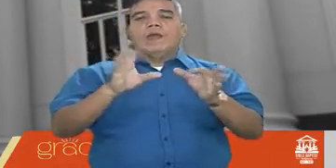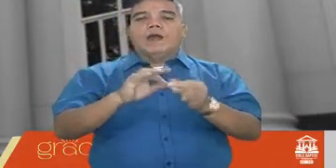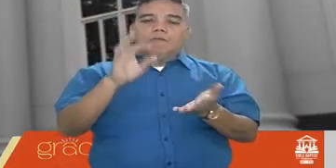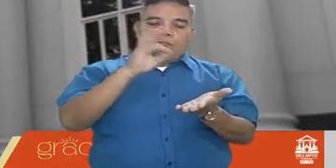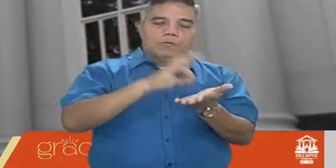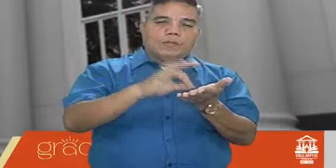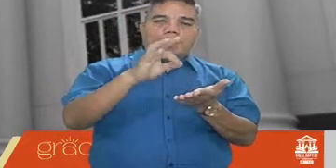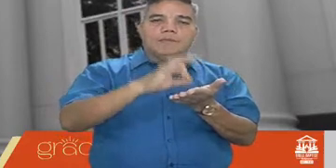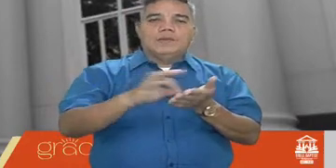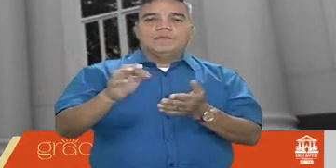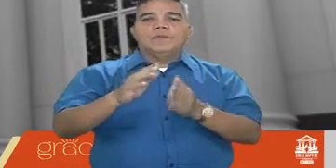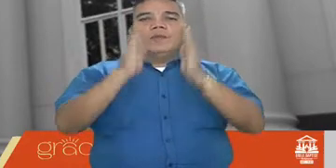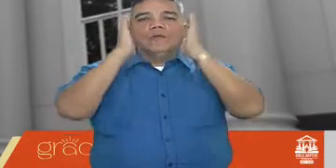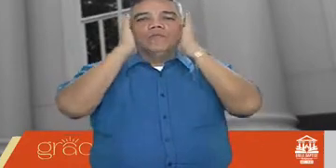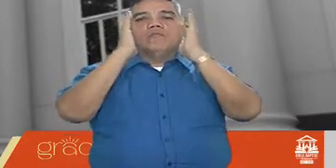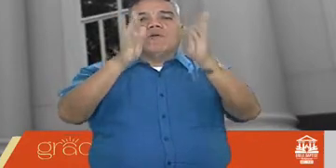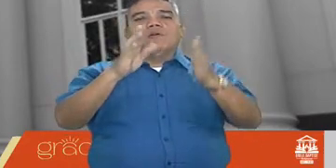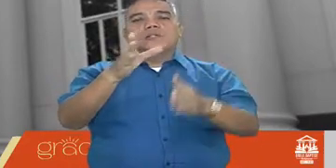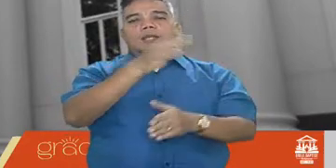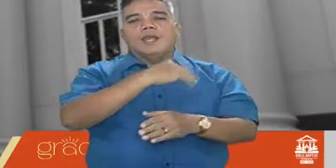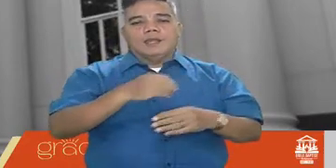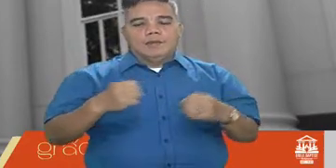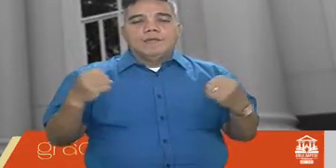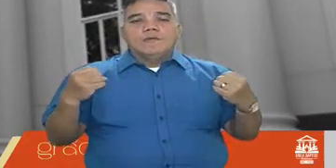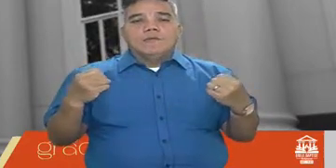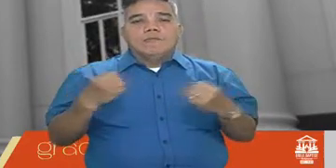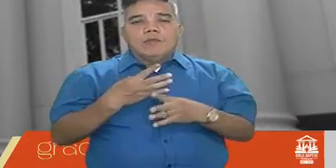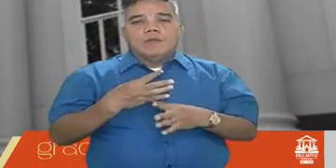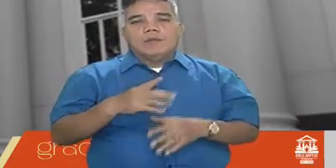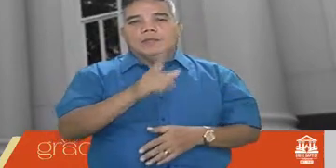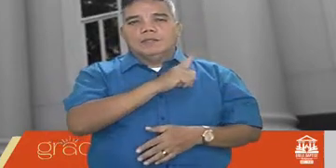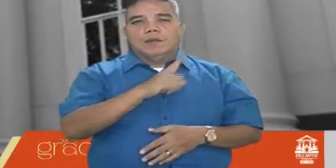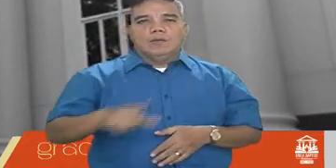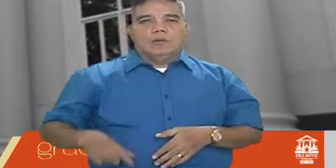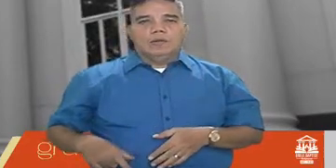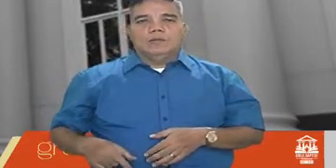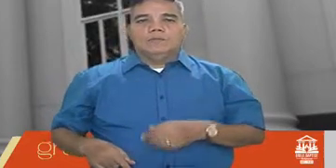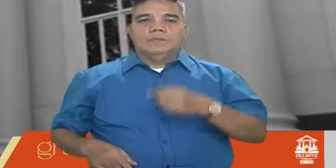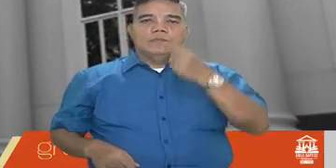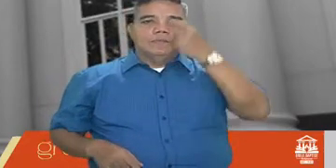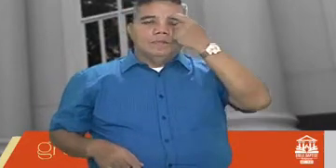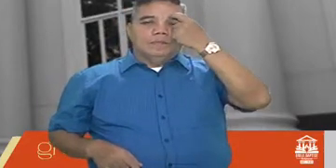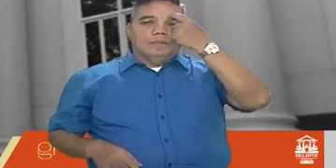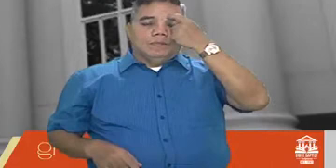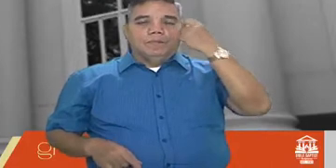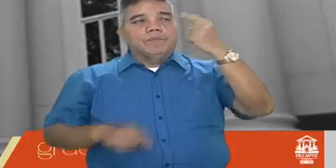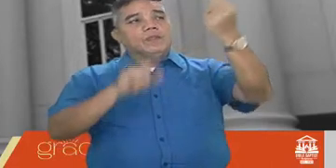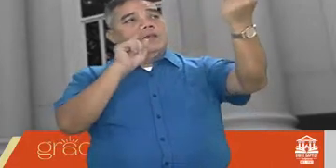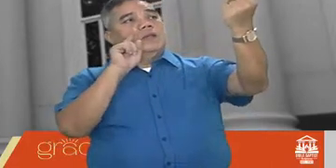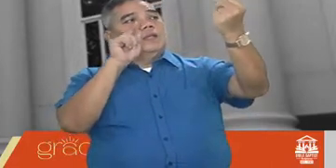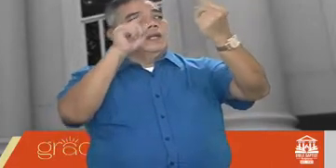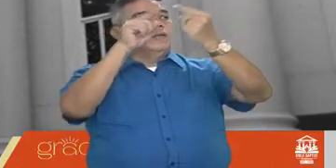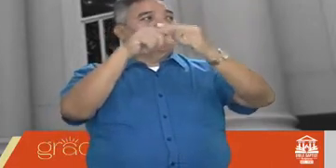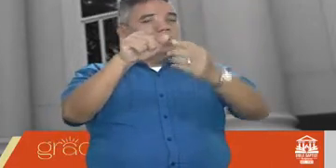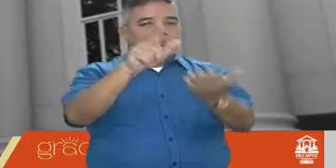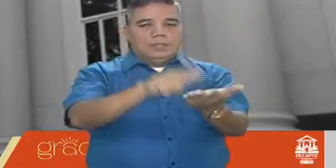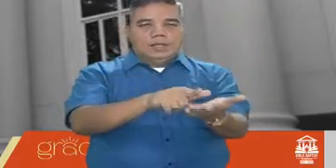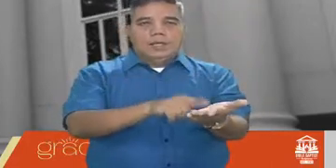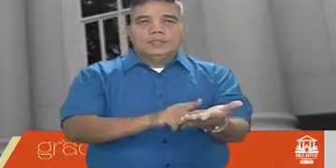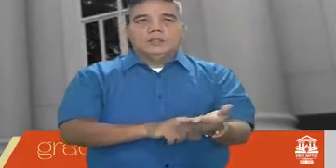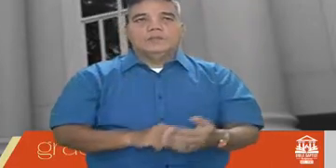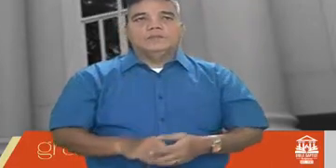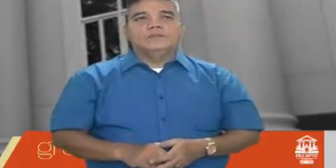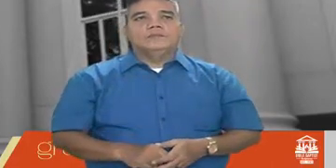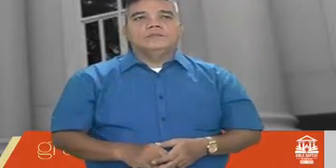of forgiving, focusing, and fearing the Lord. The goals of this lesson are as follows.